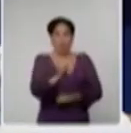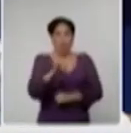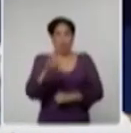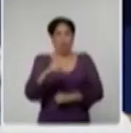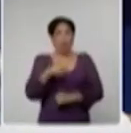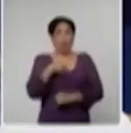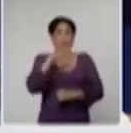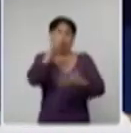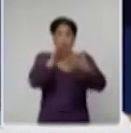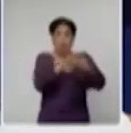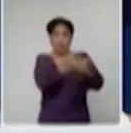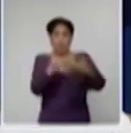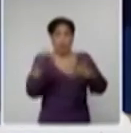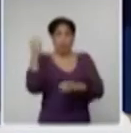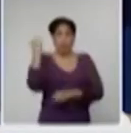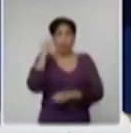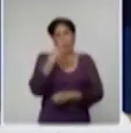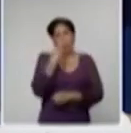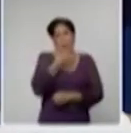had